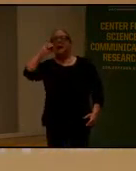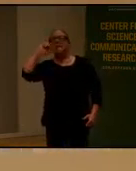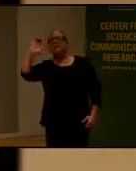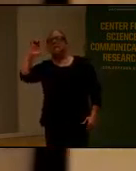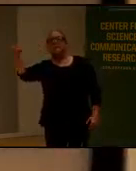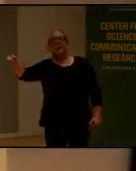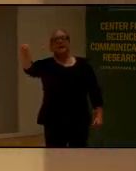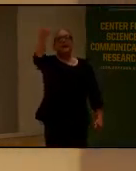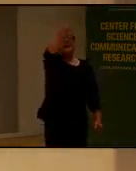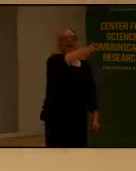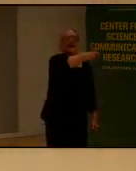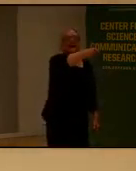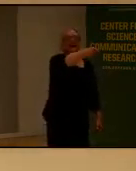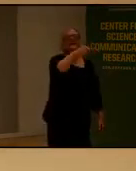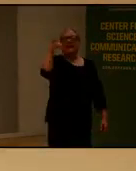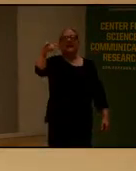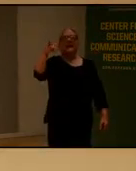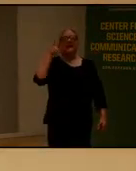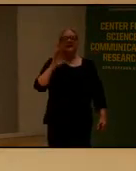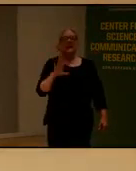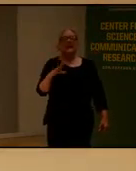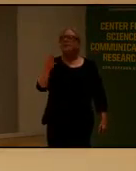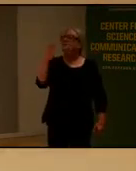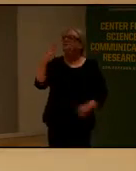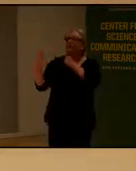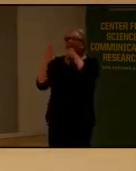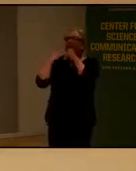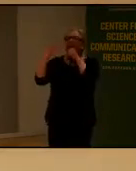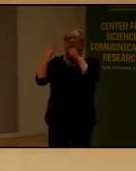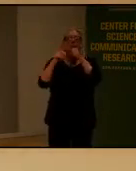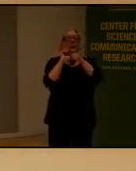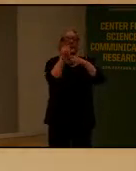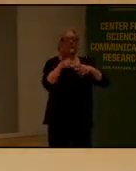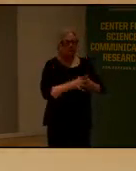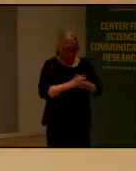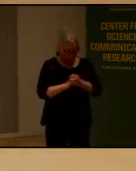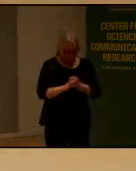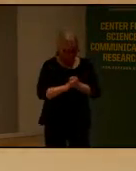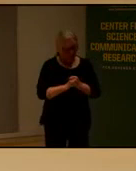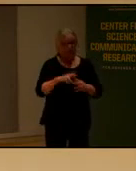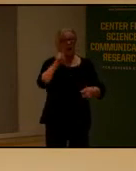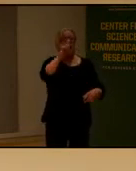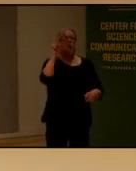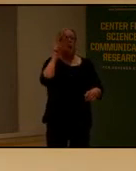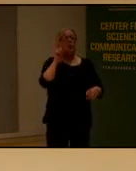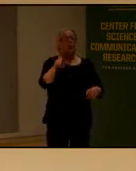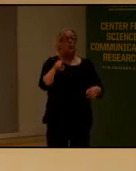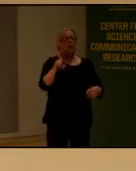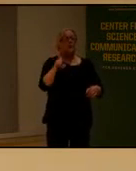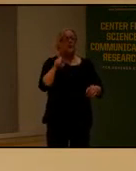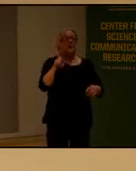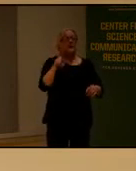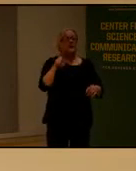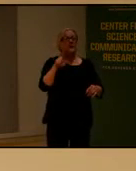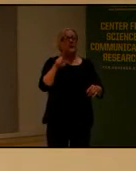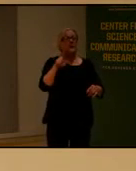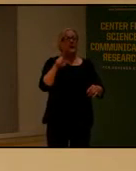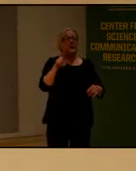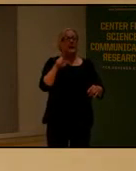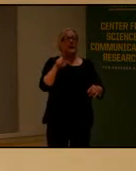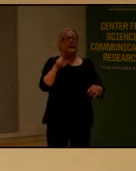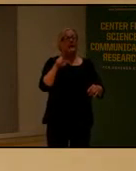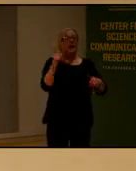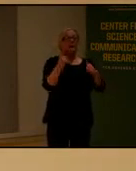Yeah, I should have said, McKenna's going to walk around the room. Thanks. Thank you. Okay. My question is also actually a little bit upset.